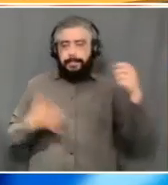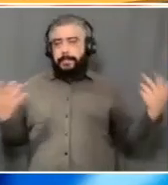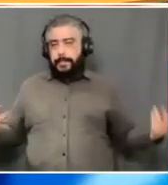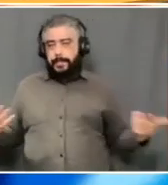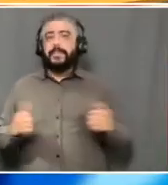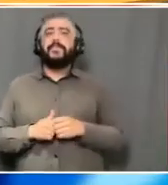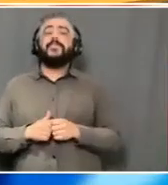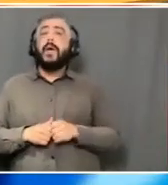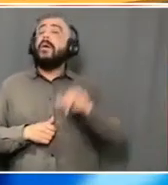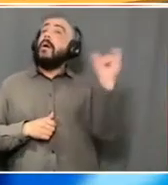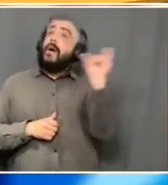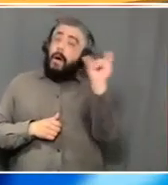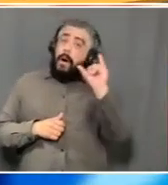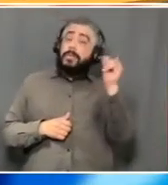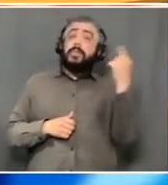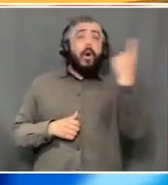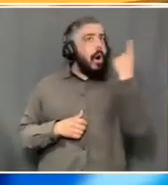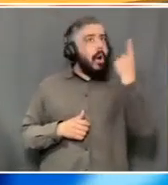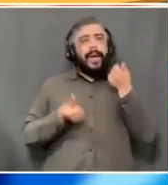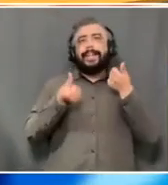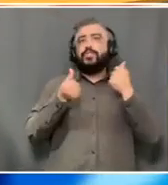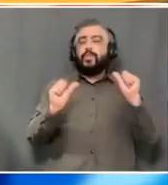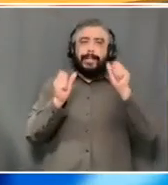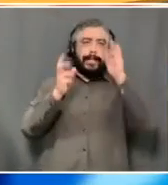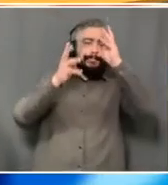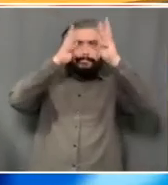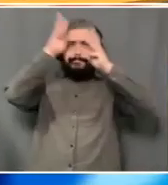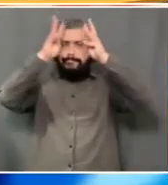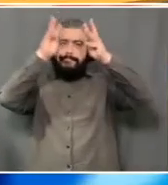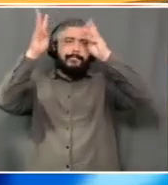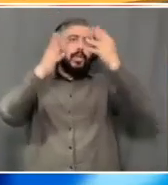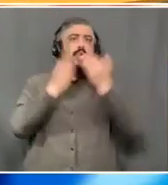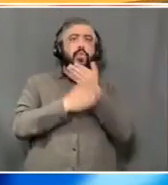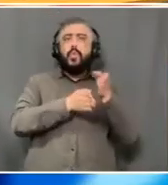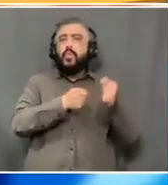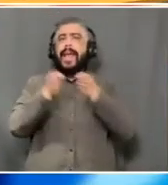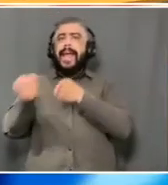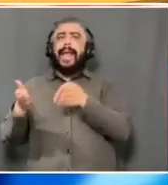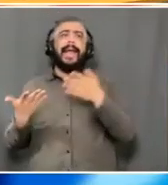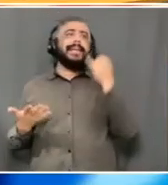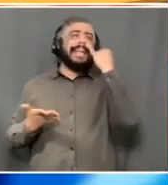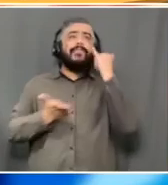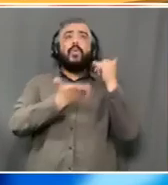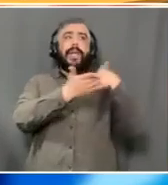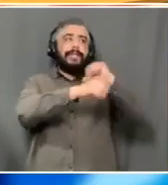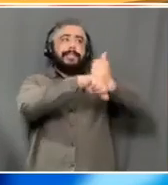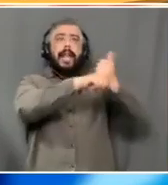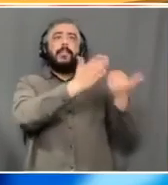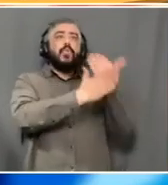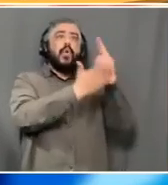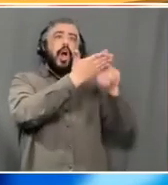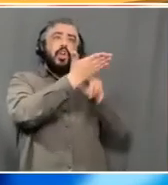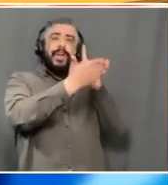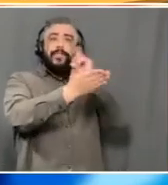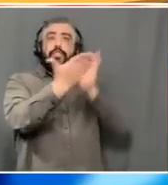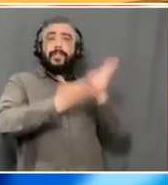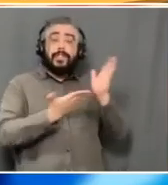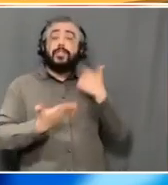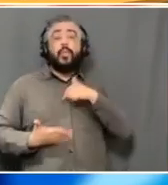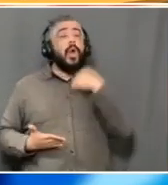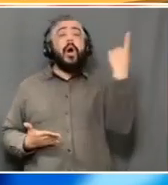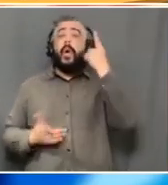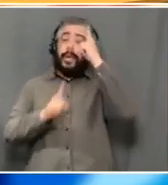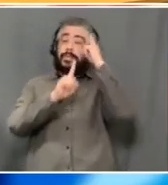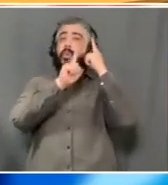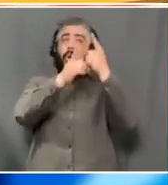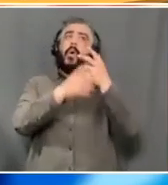Also, we're always trying to be as creative as possible when we're contracting for services. So we always want to get the best price,